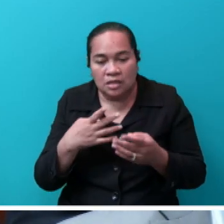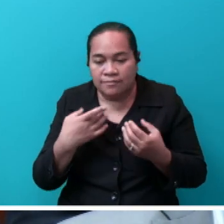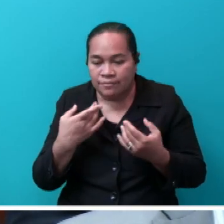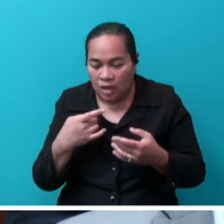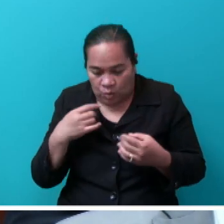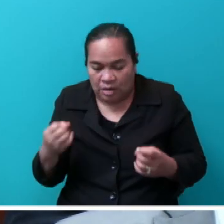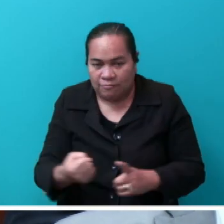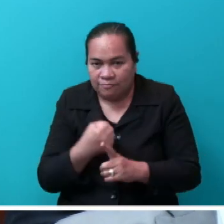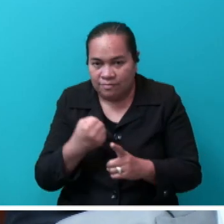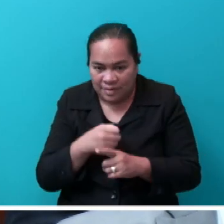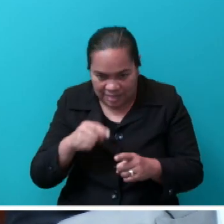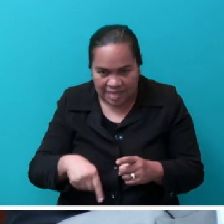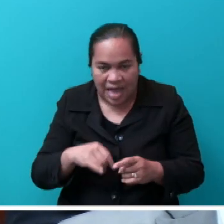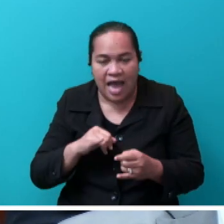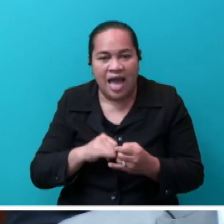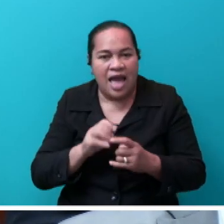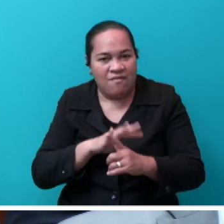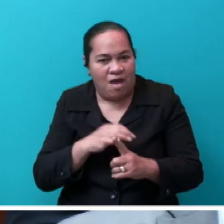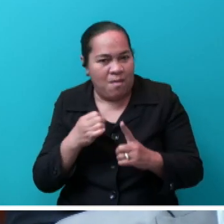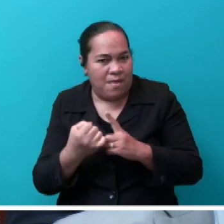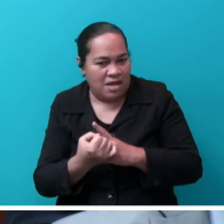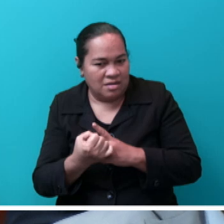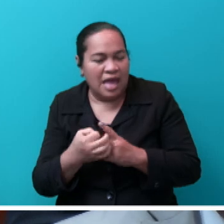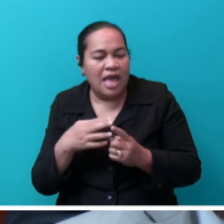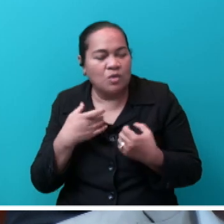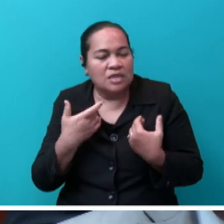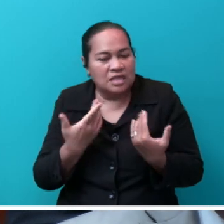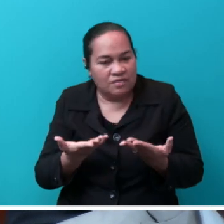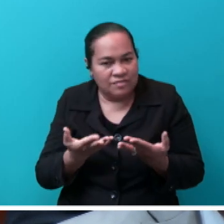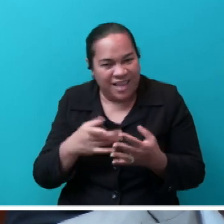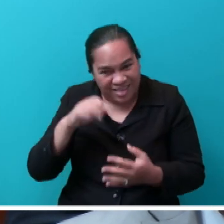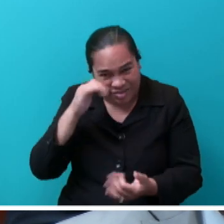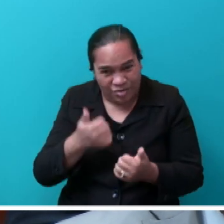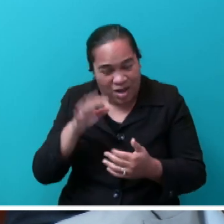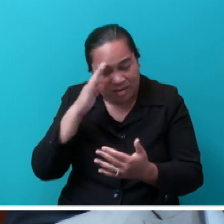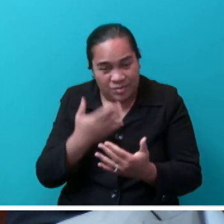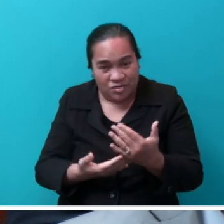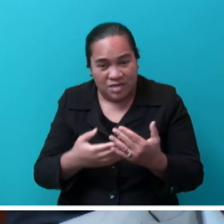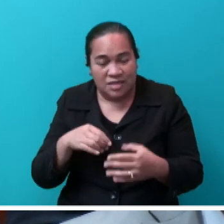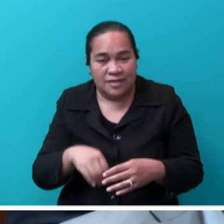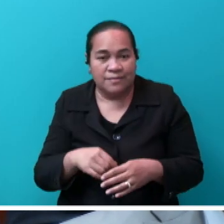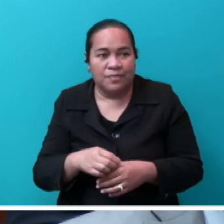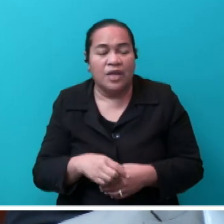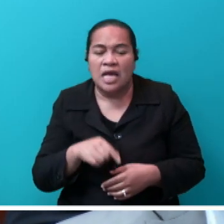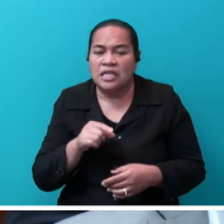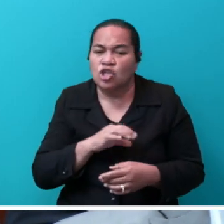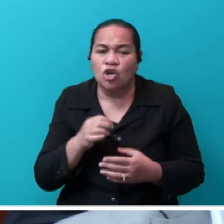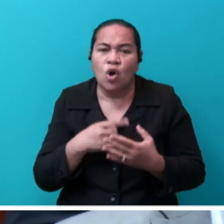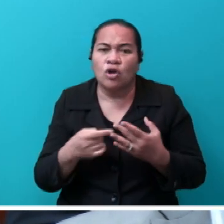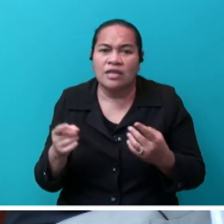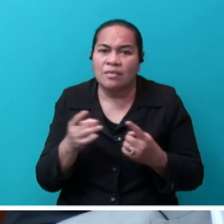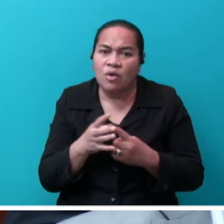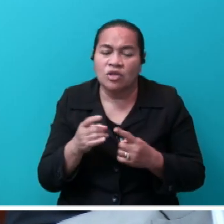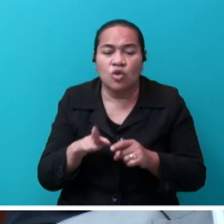stewardship while delivering exceptional visitor experiences. The Speaker said, this approach is not only vital for ensuring